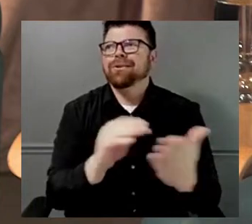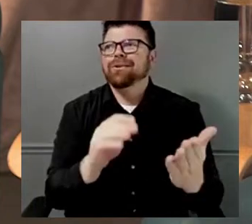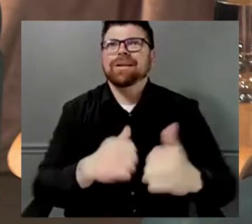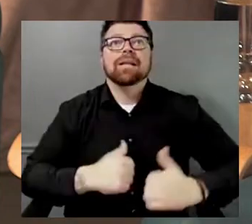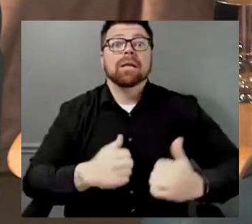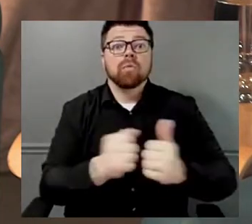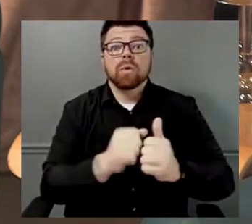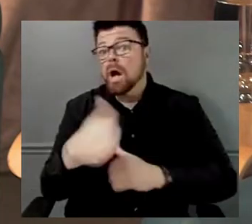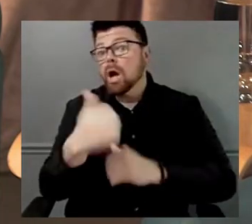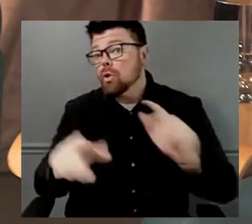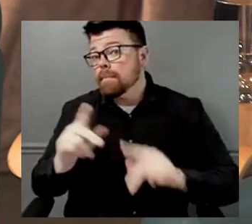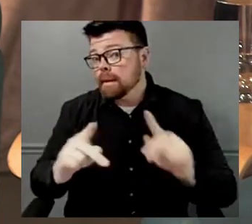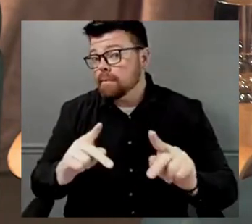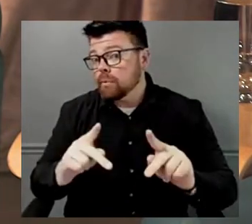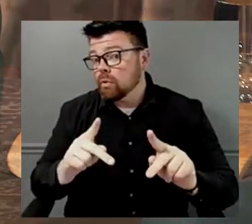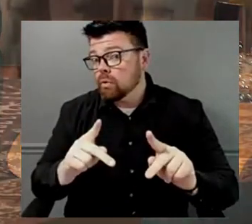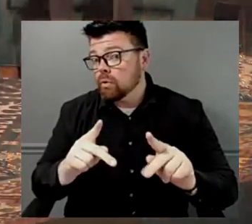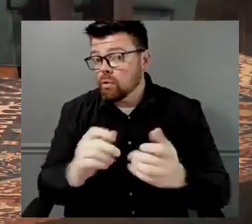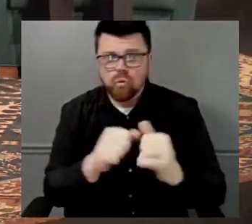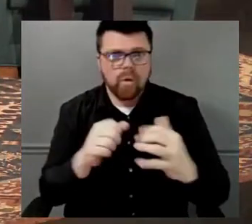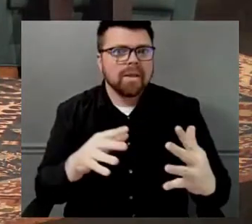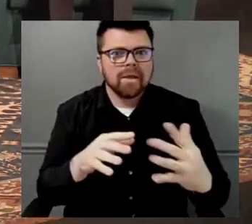you live with others.